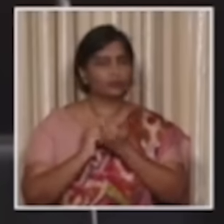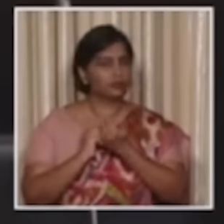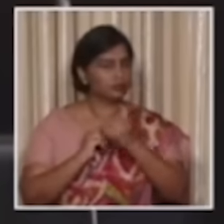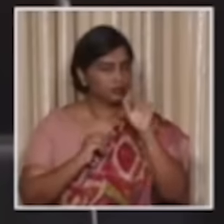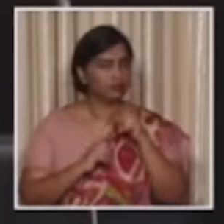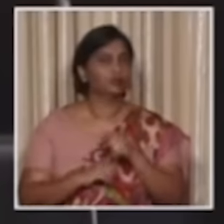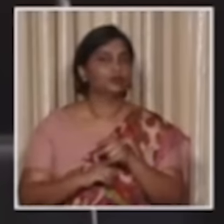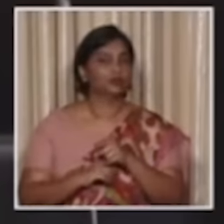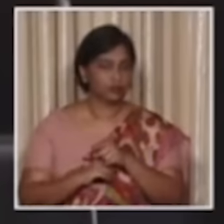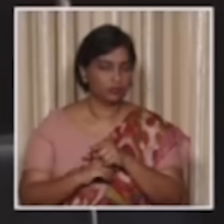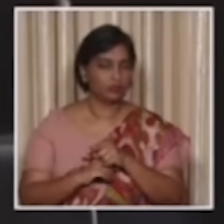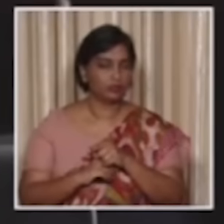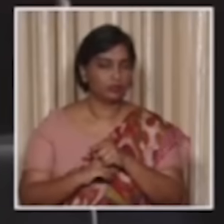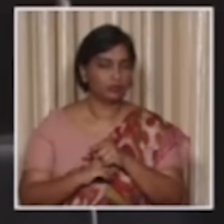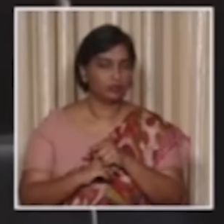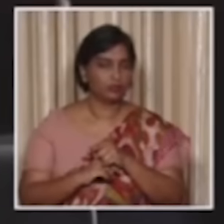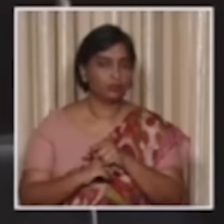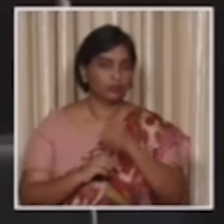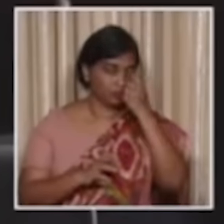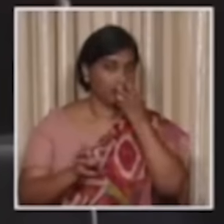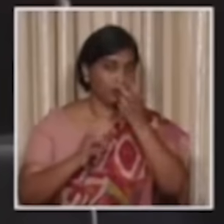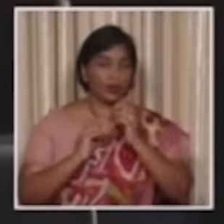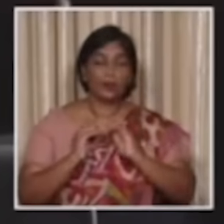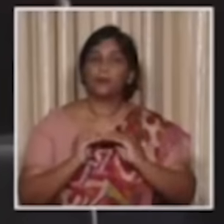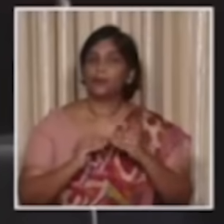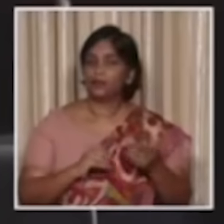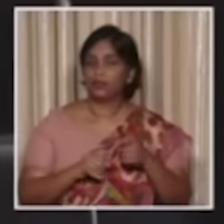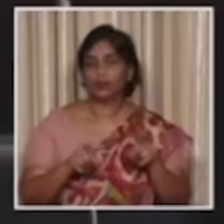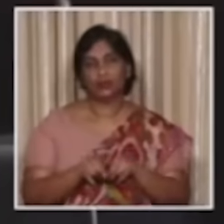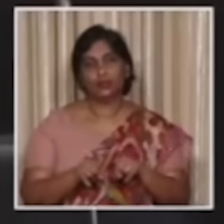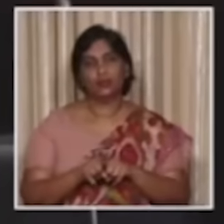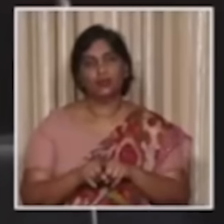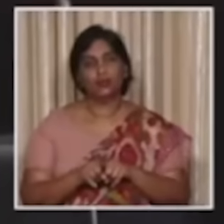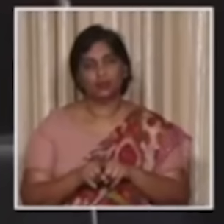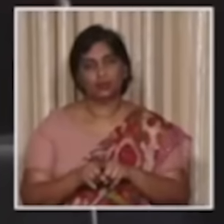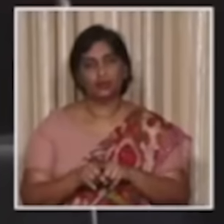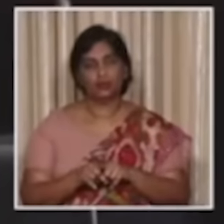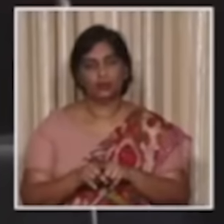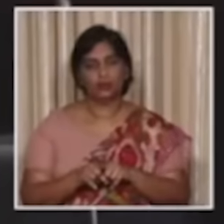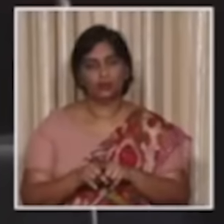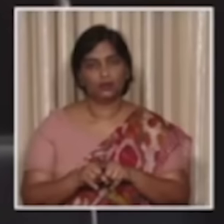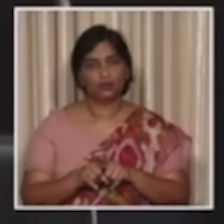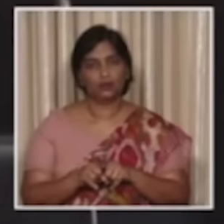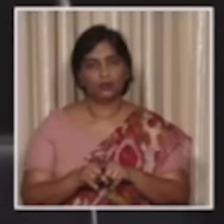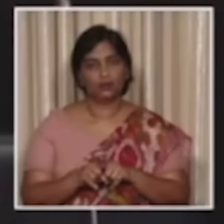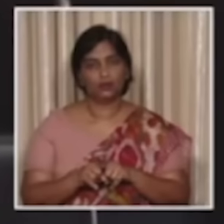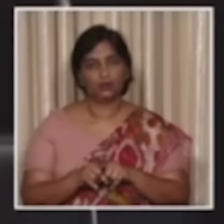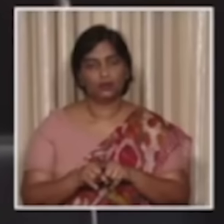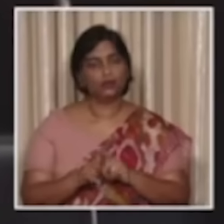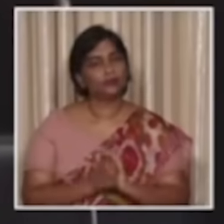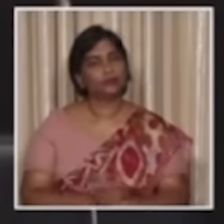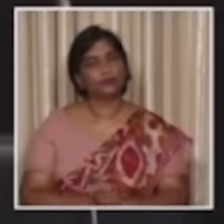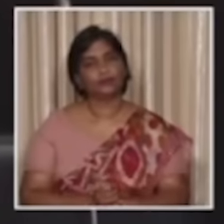attack, the renewed violence against Muslims in May, and the Dr. Shafi saga together form part of a